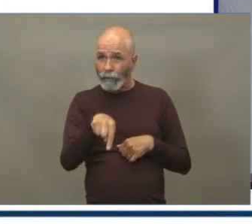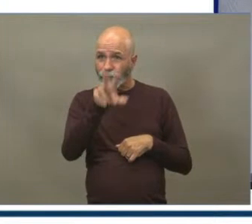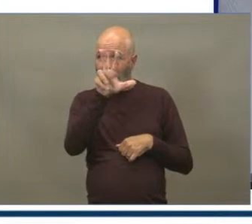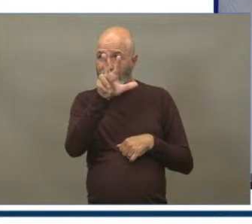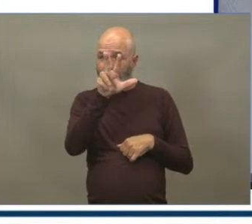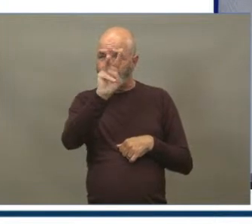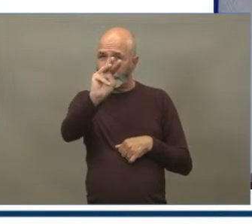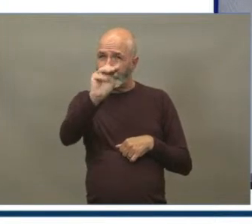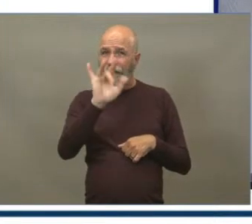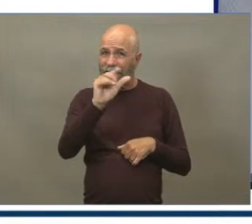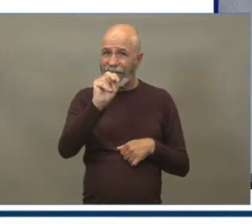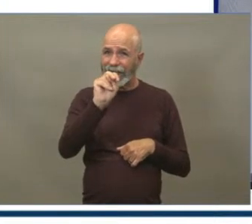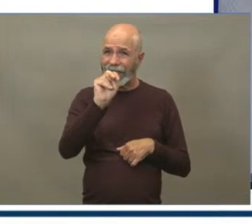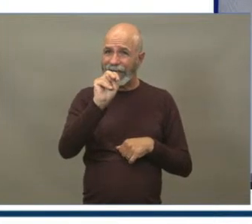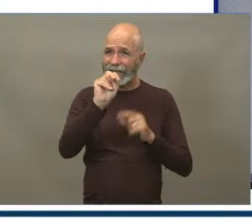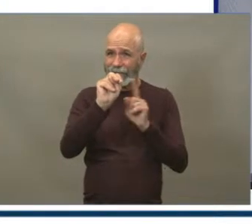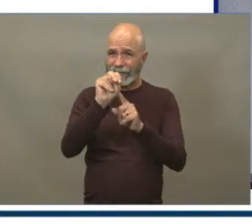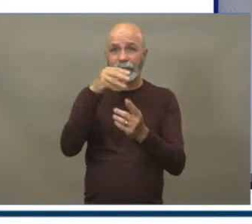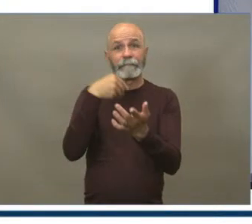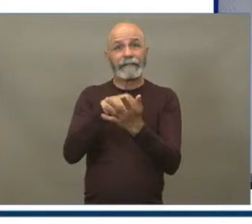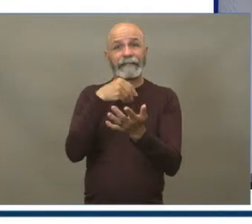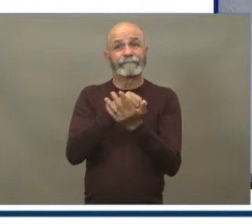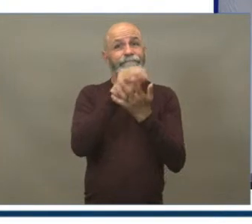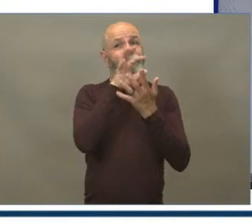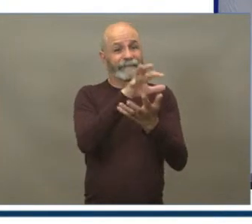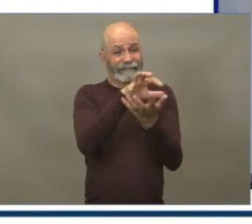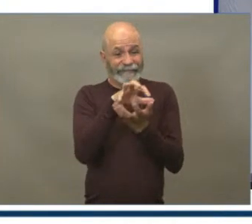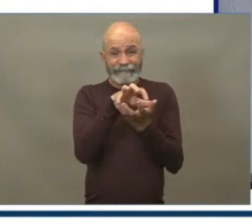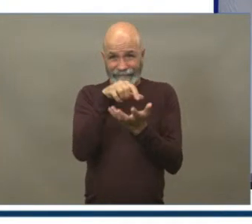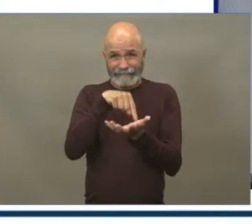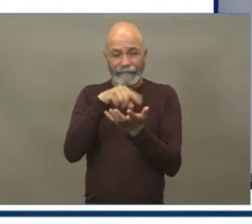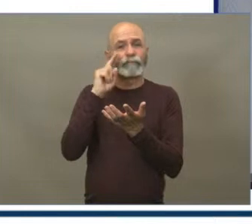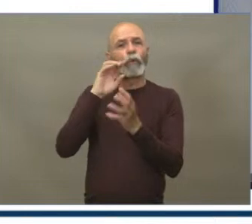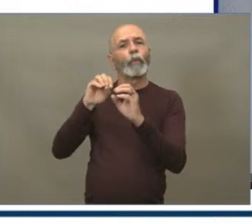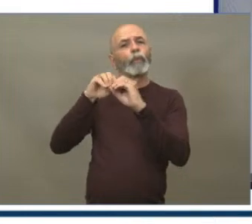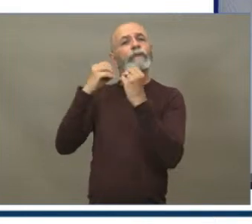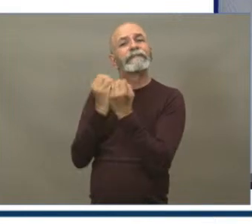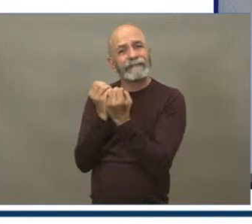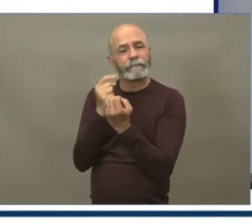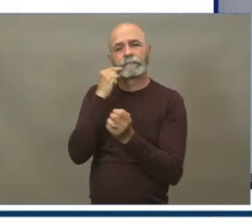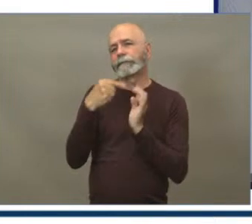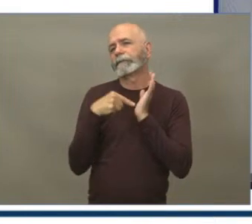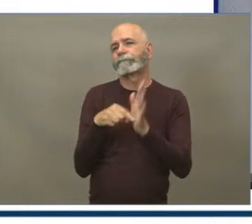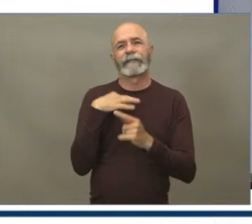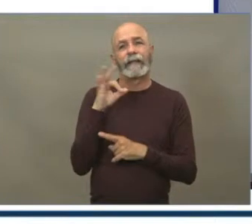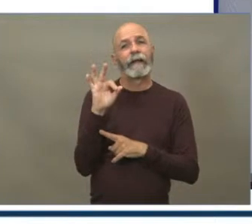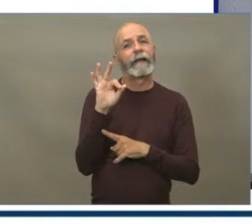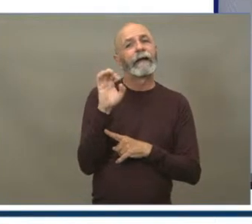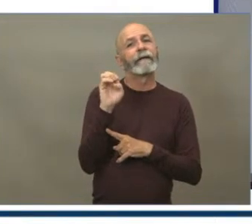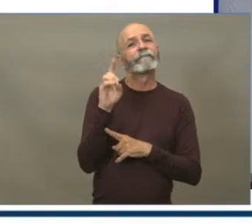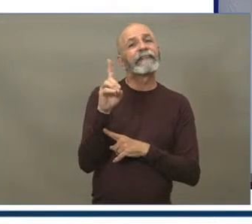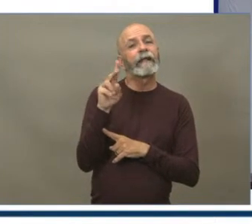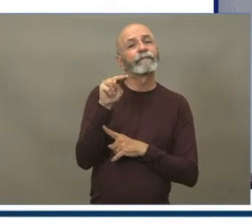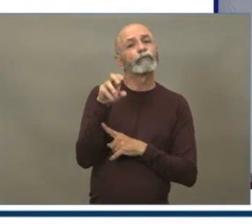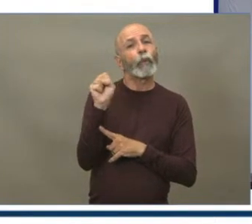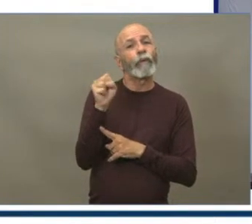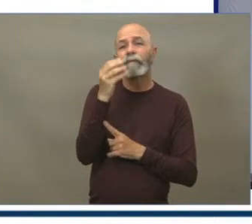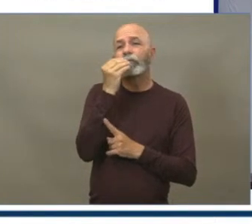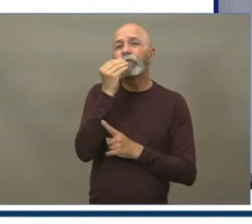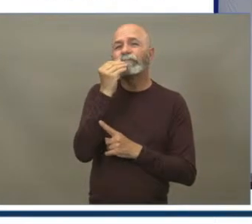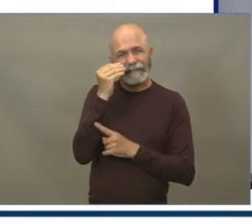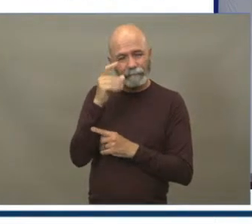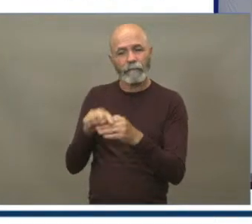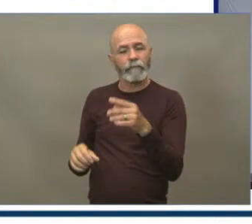number of organizations, primarily Feed Nova Scotia, who's representative of about 140 food banks across the